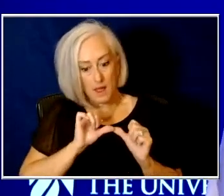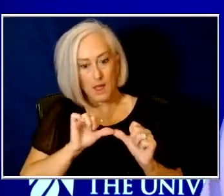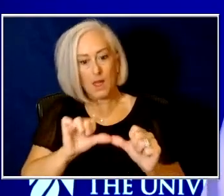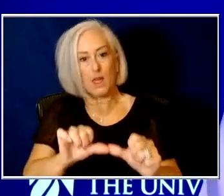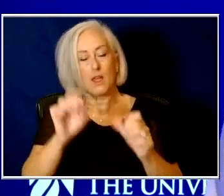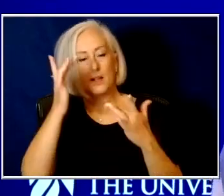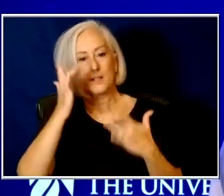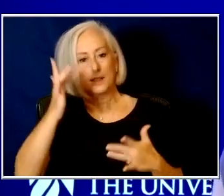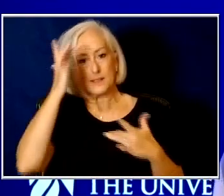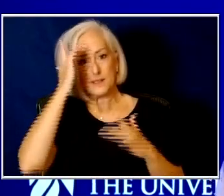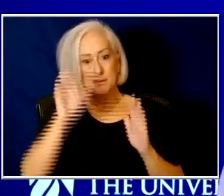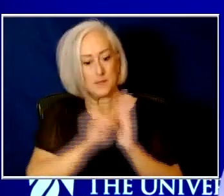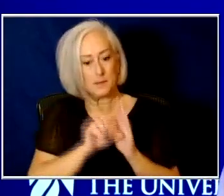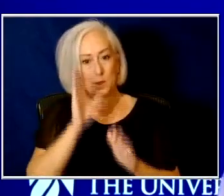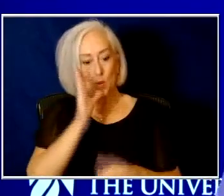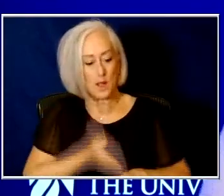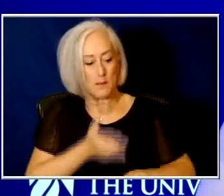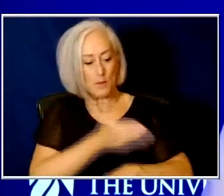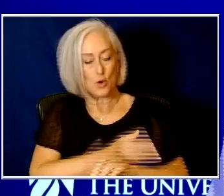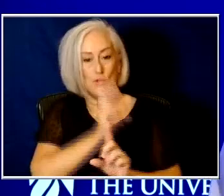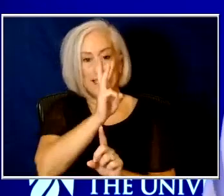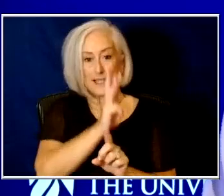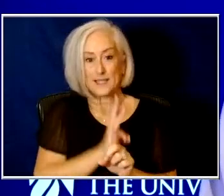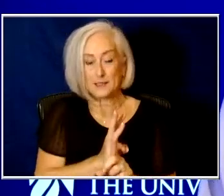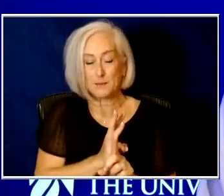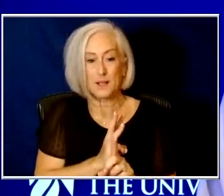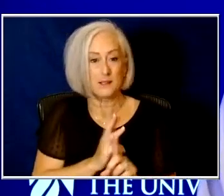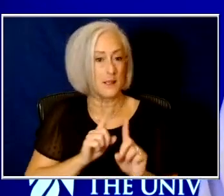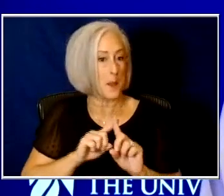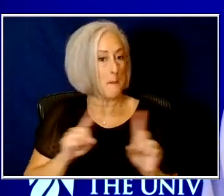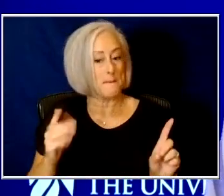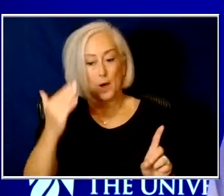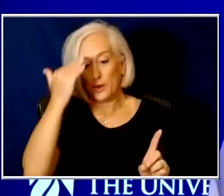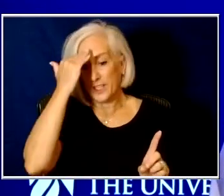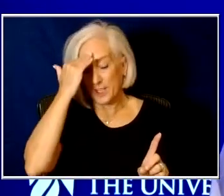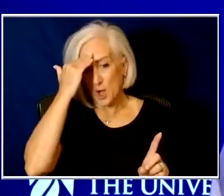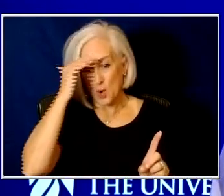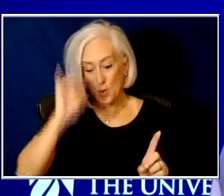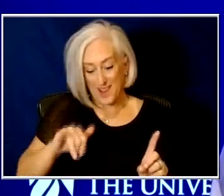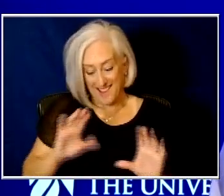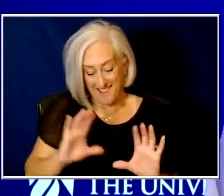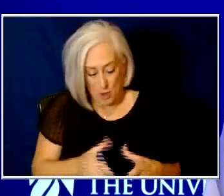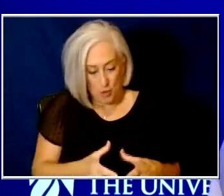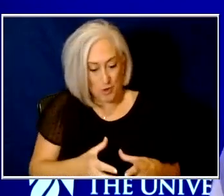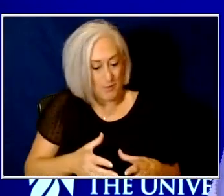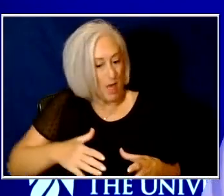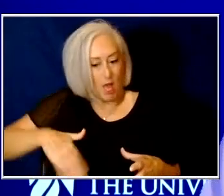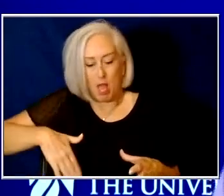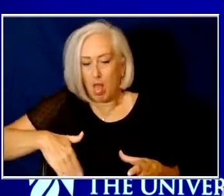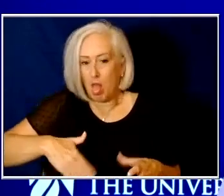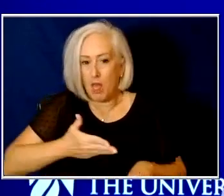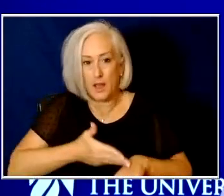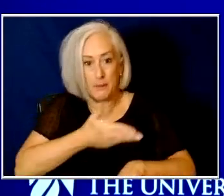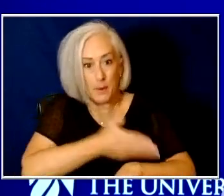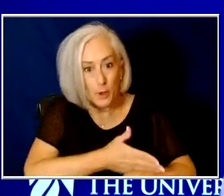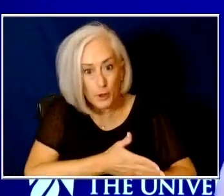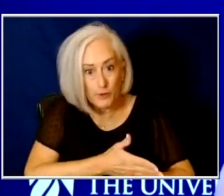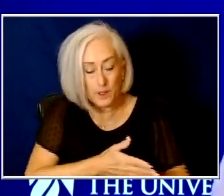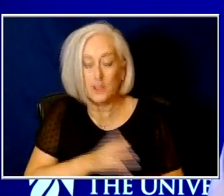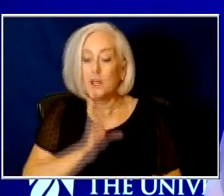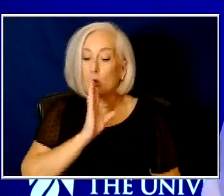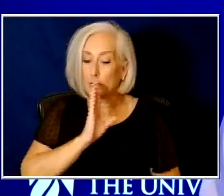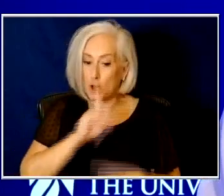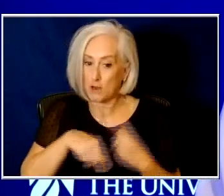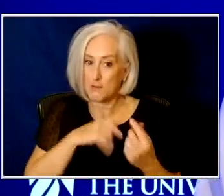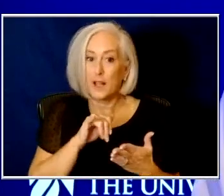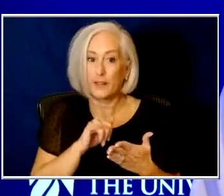would improve at 6 months, but we know there is that subpopulation that doesn't. It's very imperative, and we've talked about this, and we've seen this in